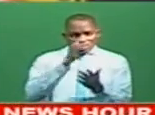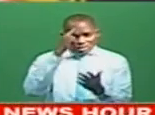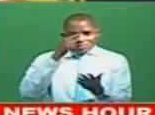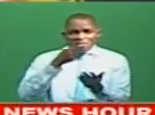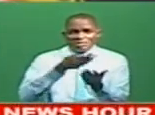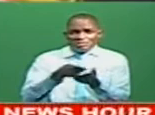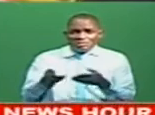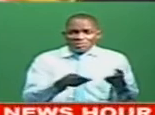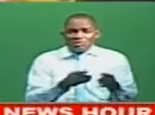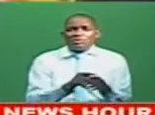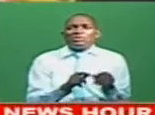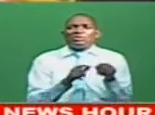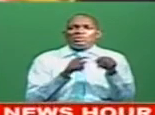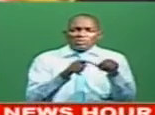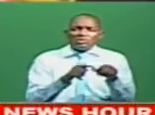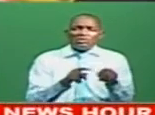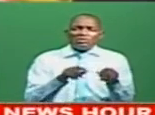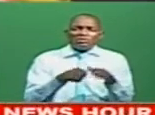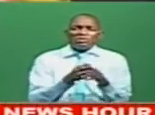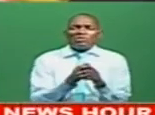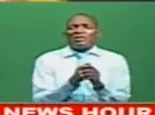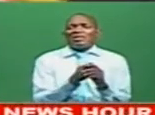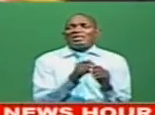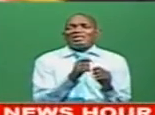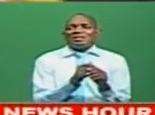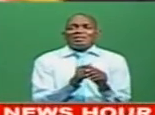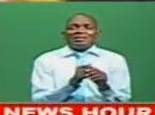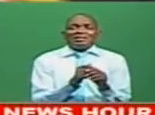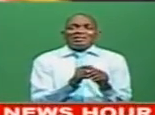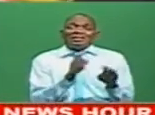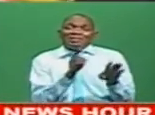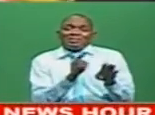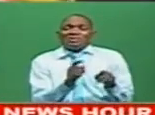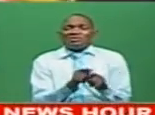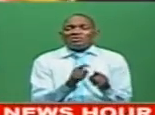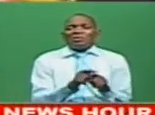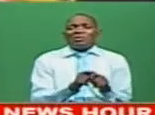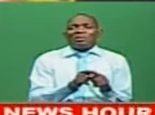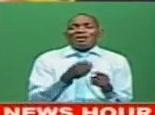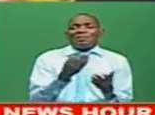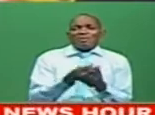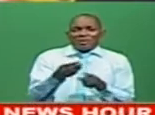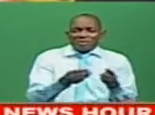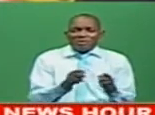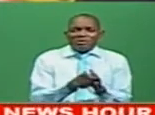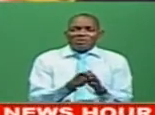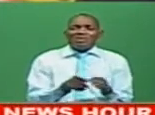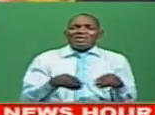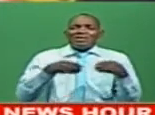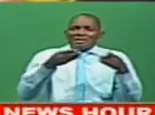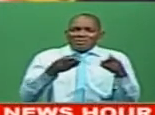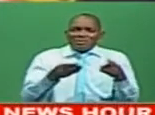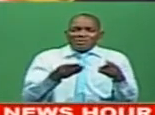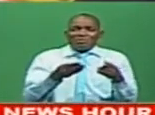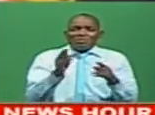exercise prudence and discipline in our fiscal management and deliver the aspirations of the Ghanaian people.